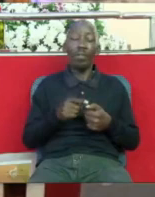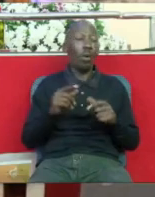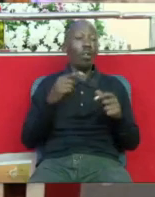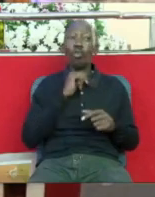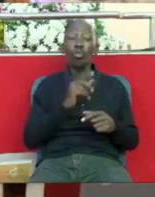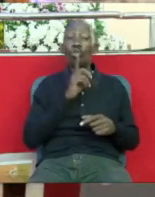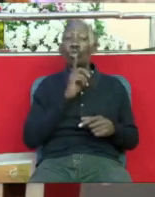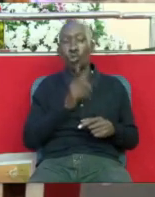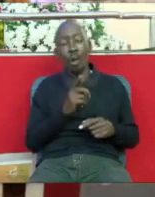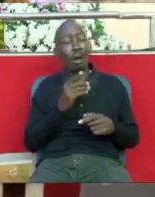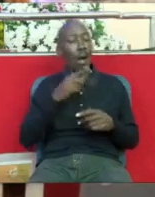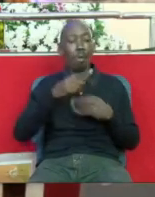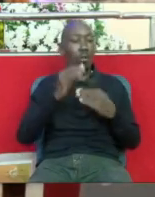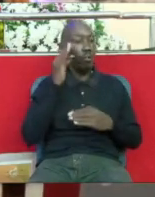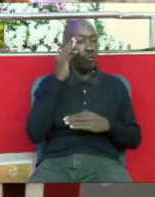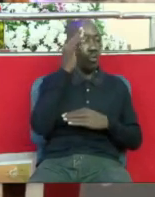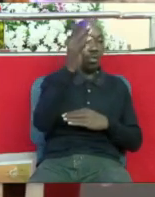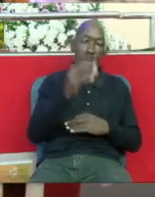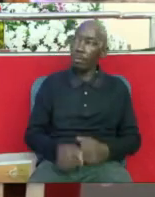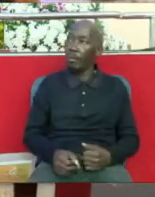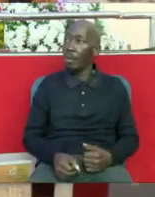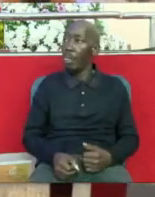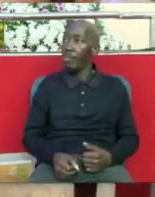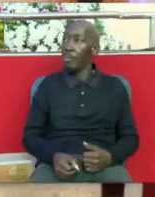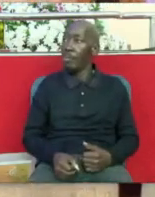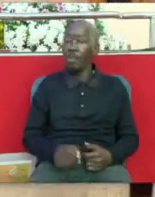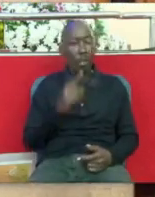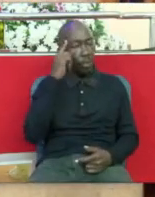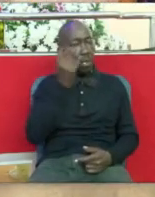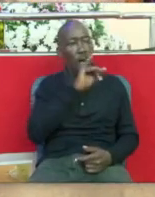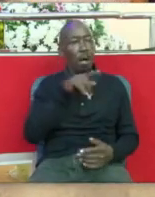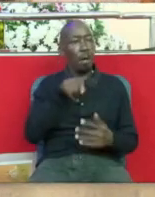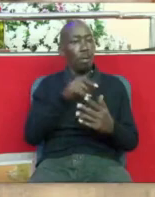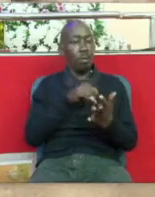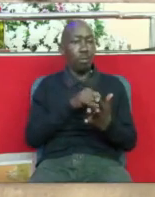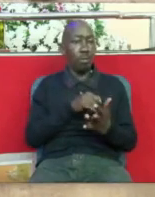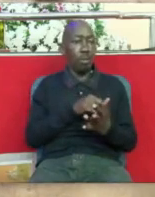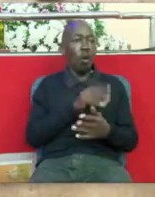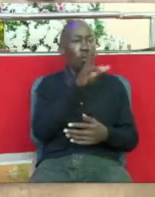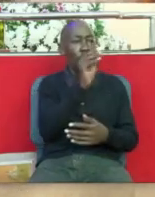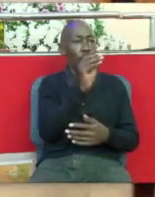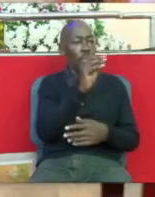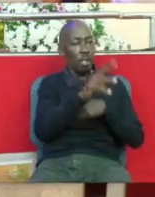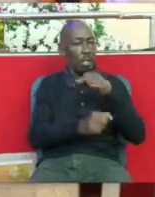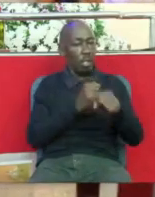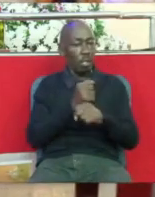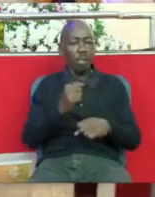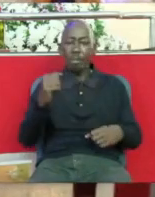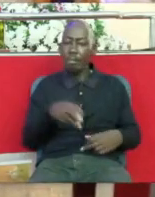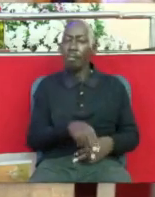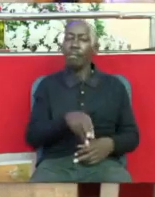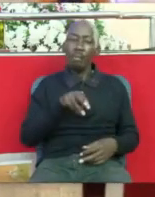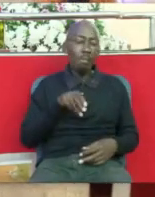the future. Na hawakuwa na uhakika kuhusu usoni. Think about it. Fikiria kuhusu jambo hili. For 40 years they had been wandering. Miaka